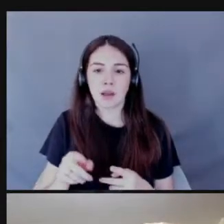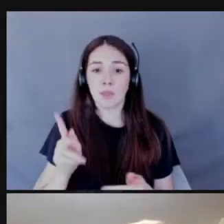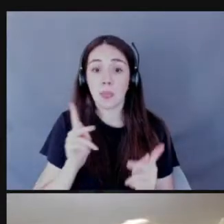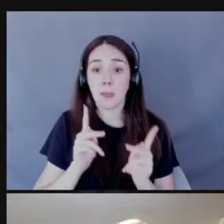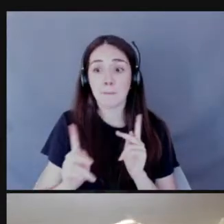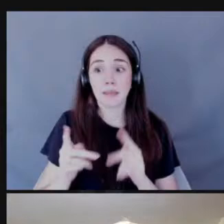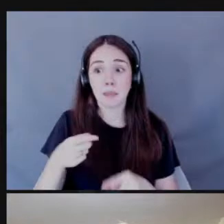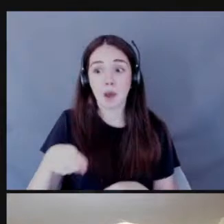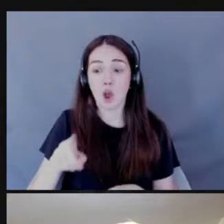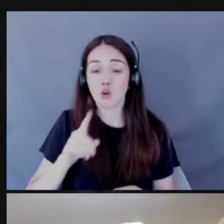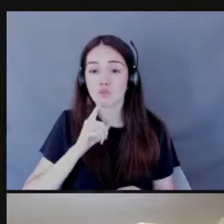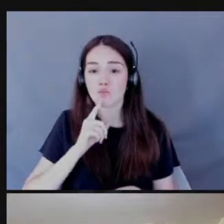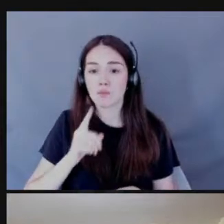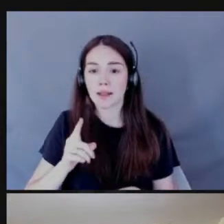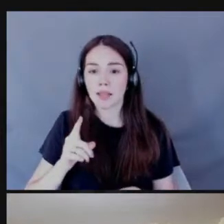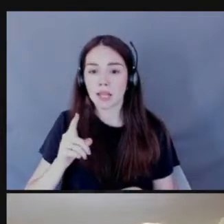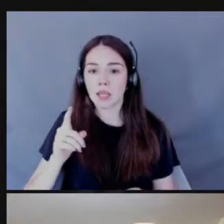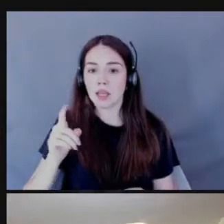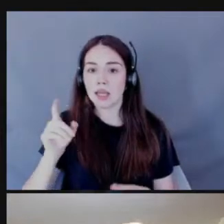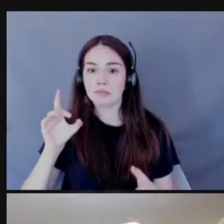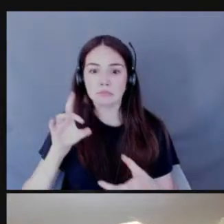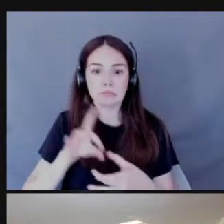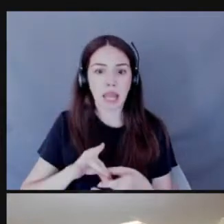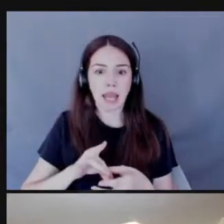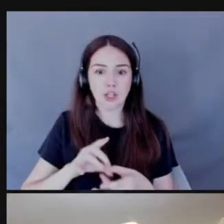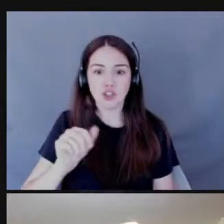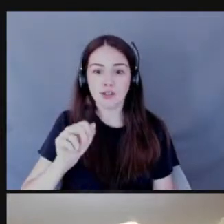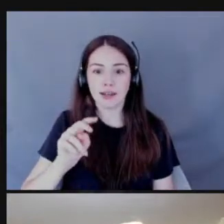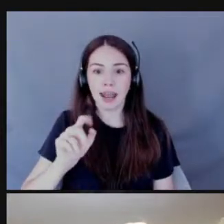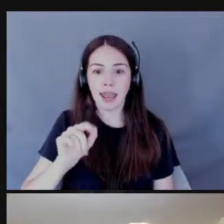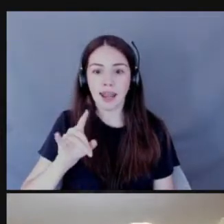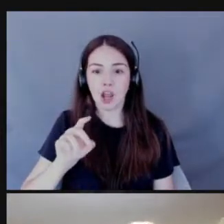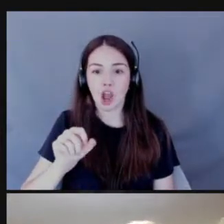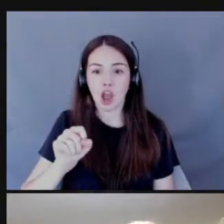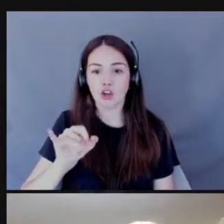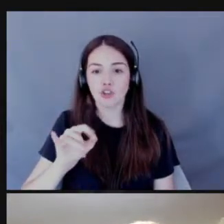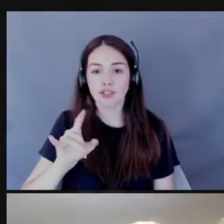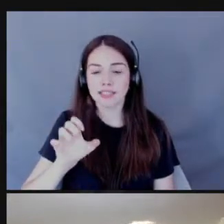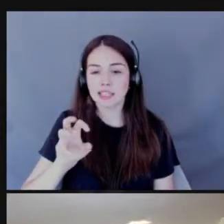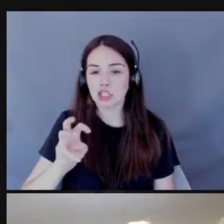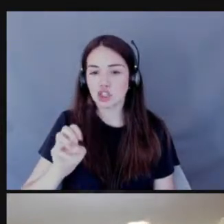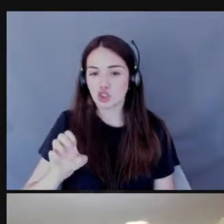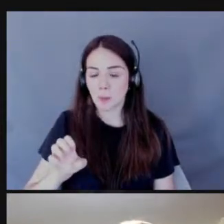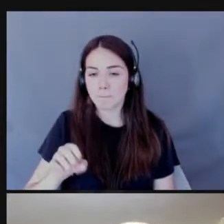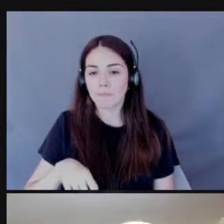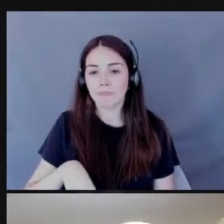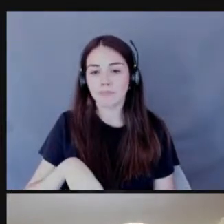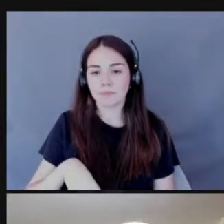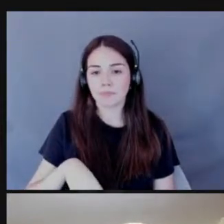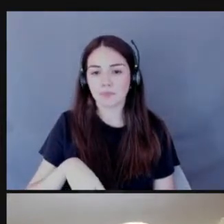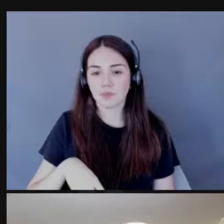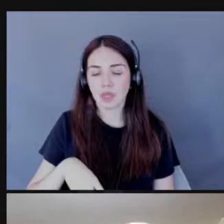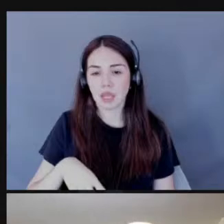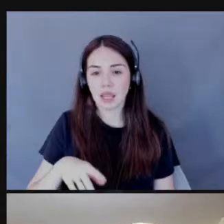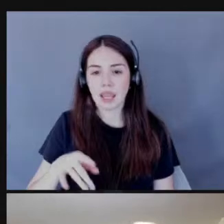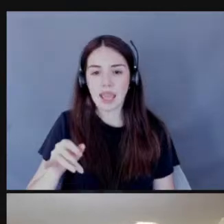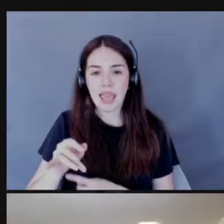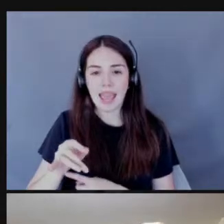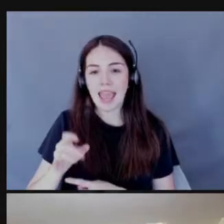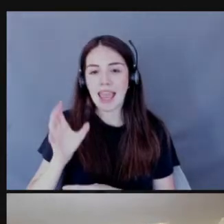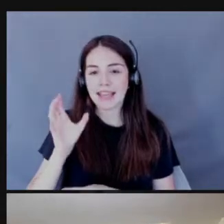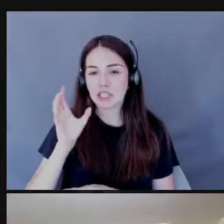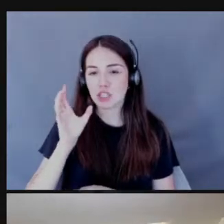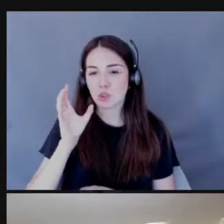idea of the anaconda syndrome. Now, it's worth pointing out, because anaconda syndrome is kind of a weird way to frame